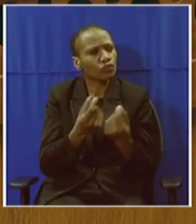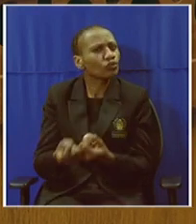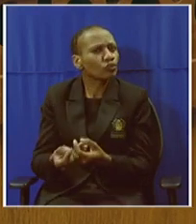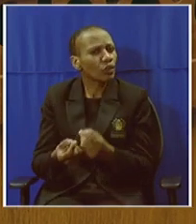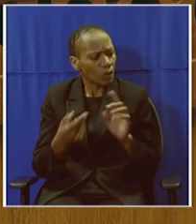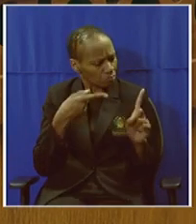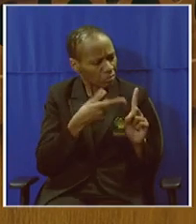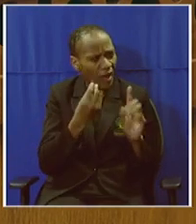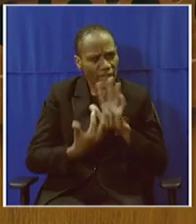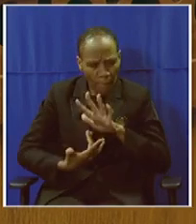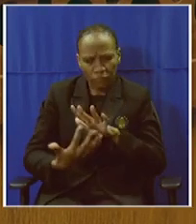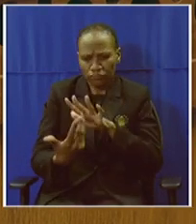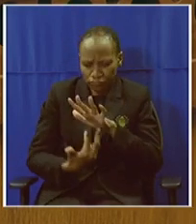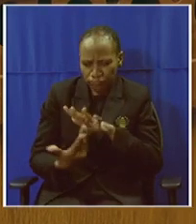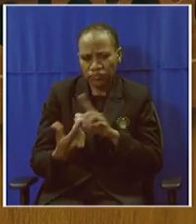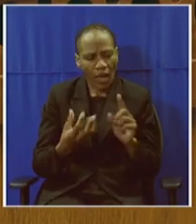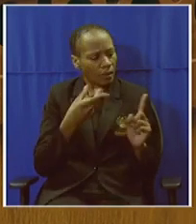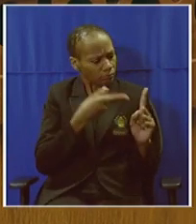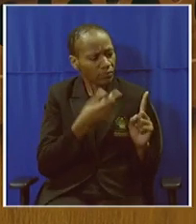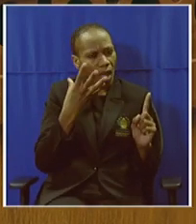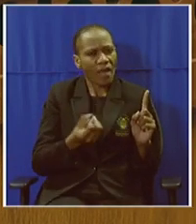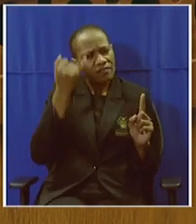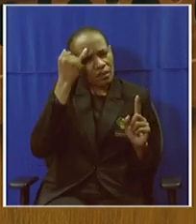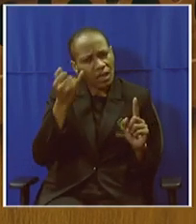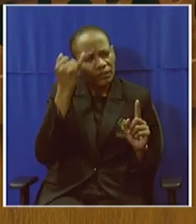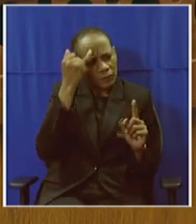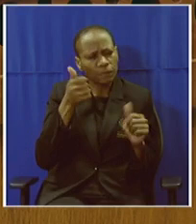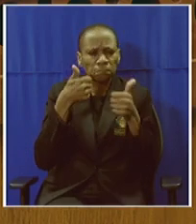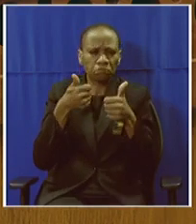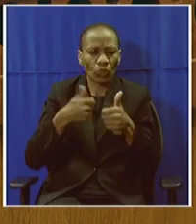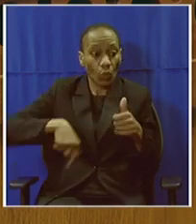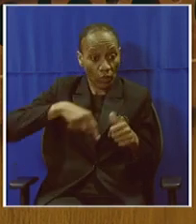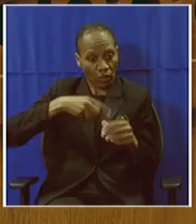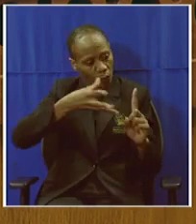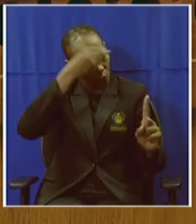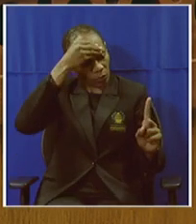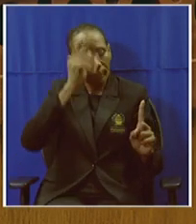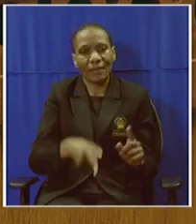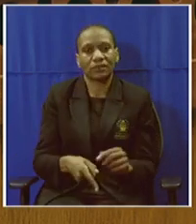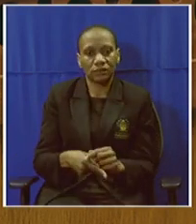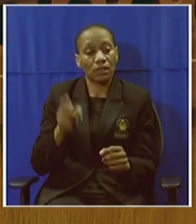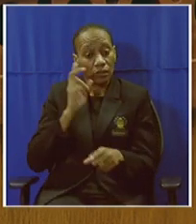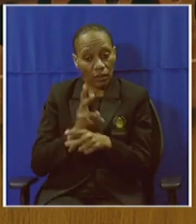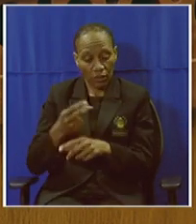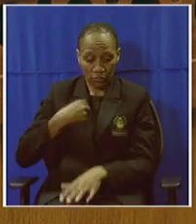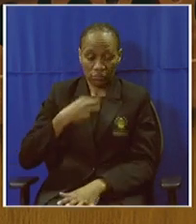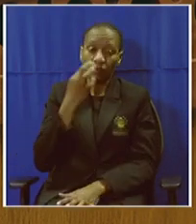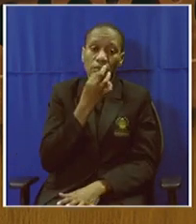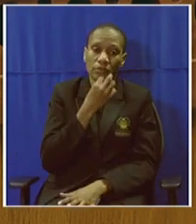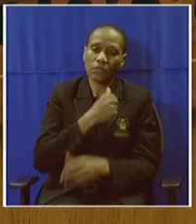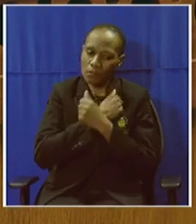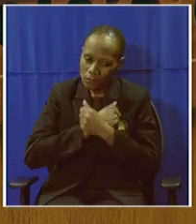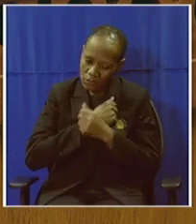inspired by the ideology that we should embrace. Al-Jamaa once again extends our